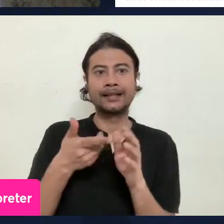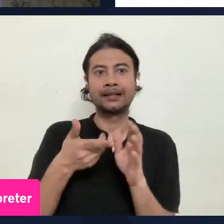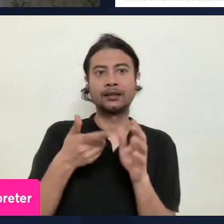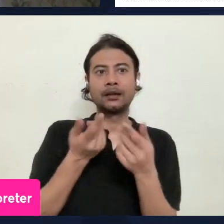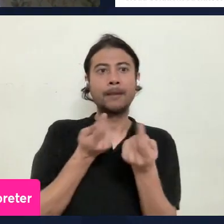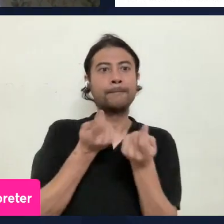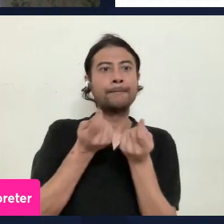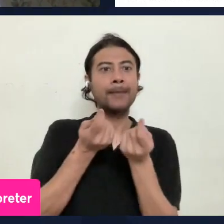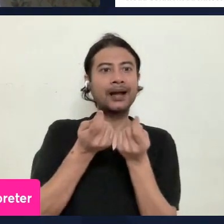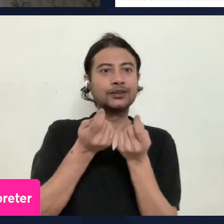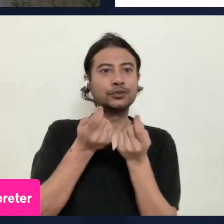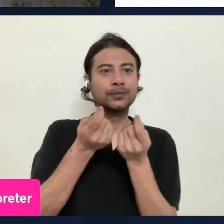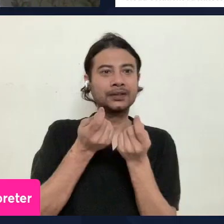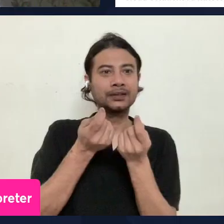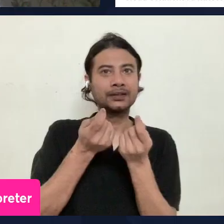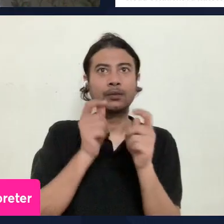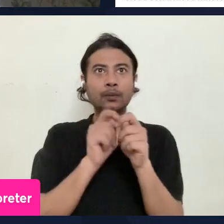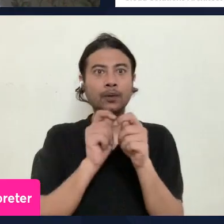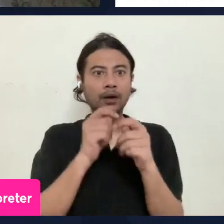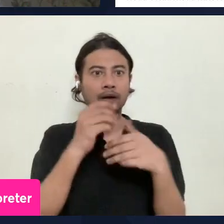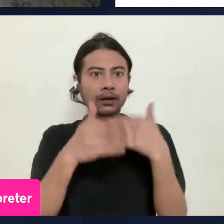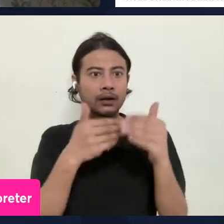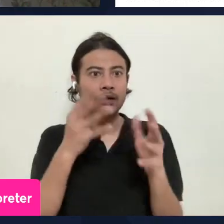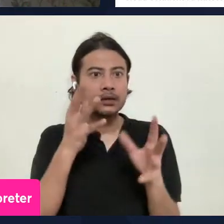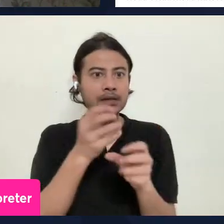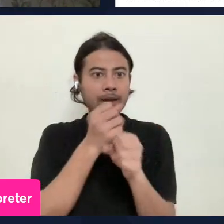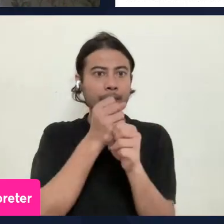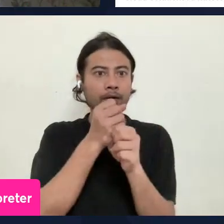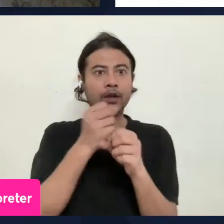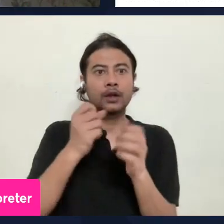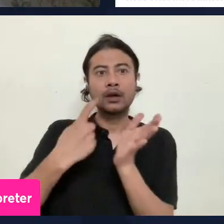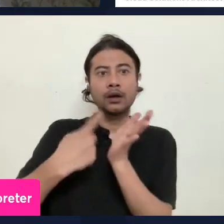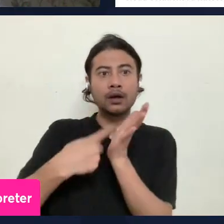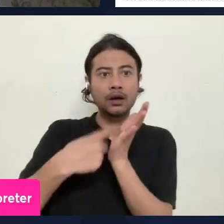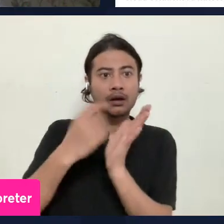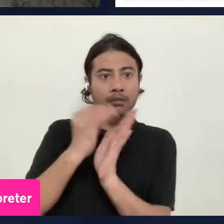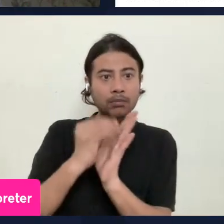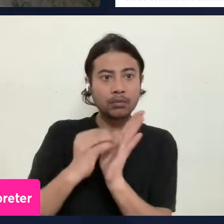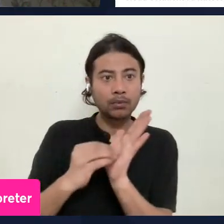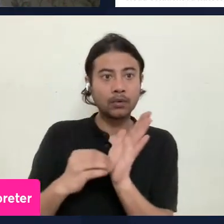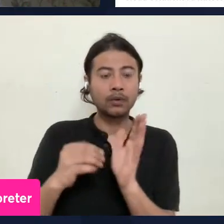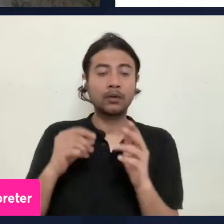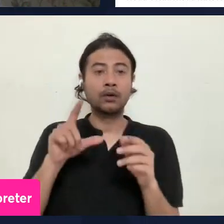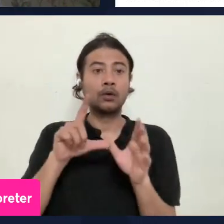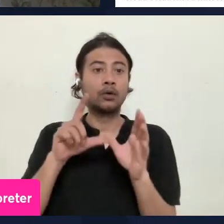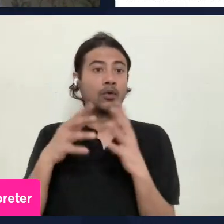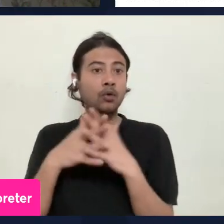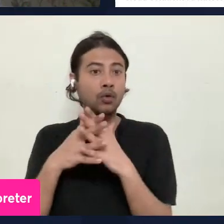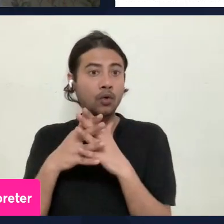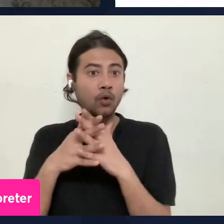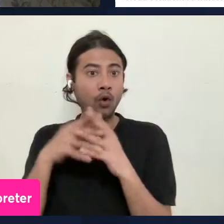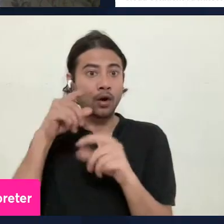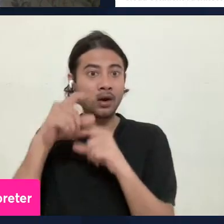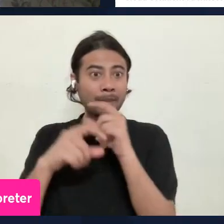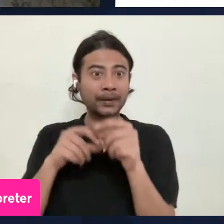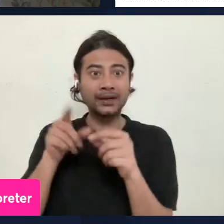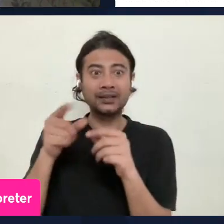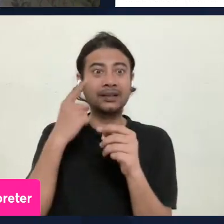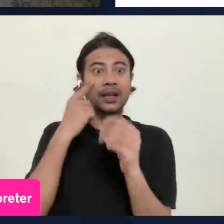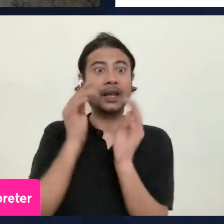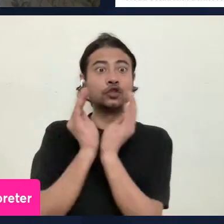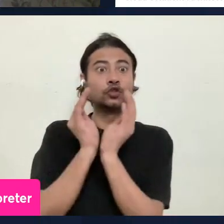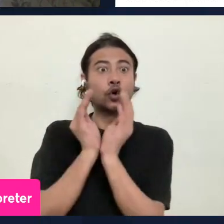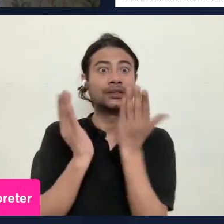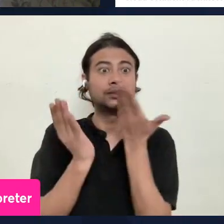or if you're thinking with legal firms with large case studies, or insurance firms with insurance claims, and that all the data that's there